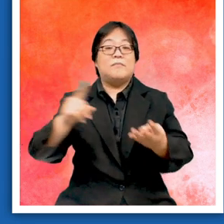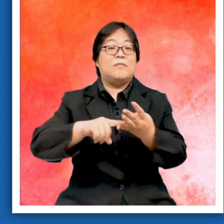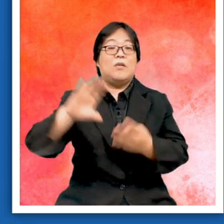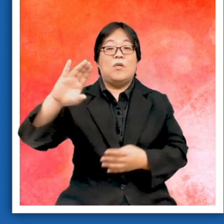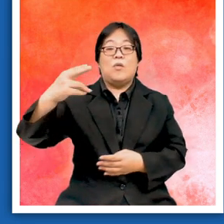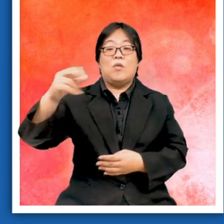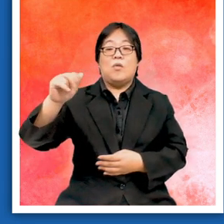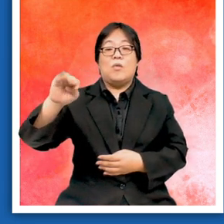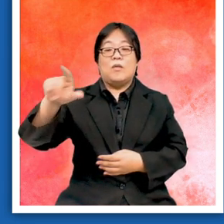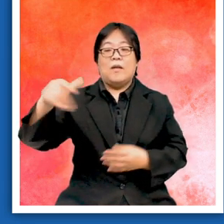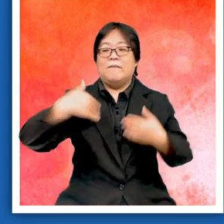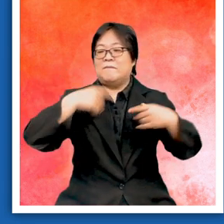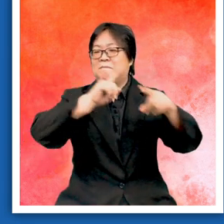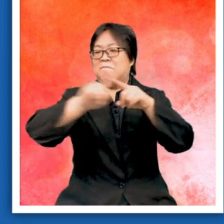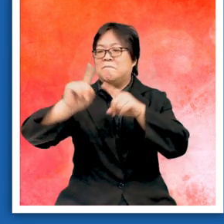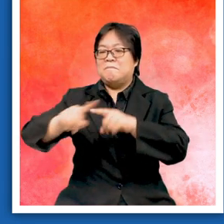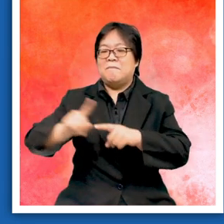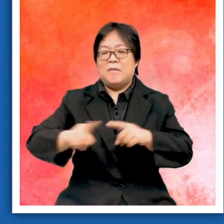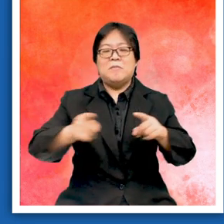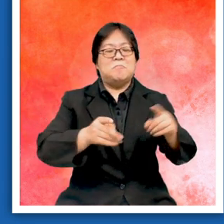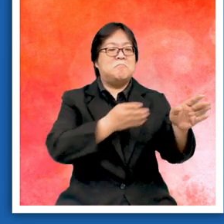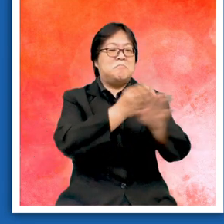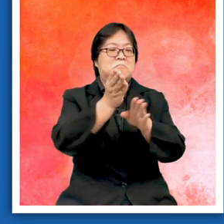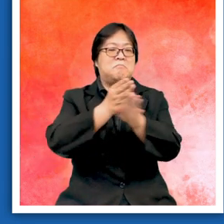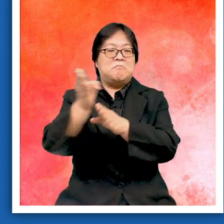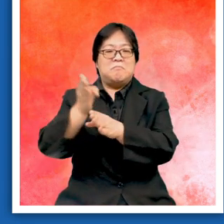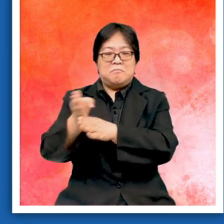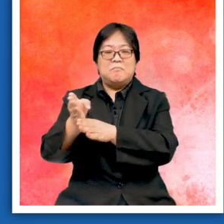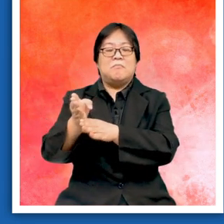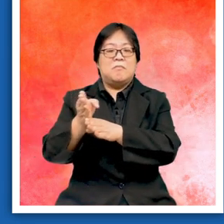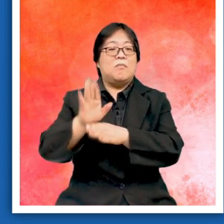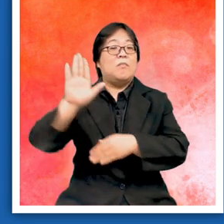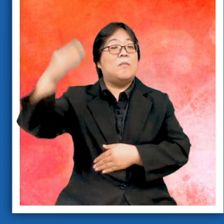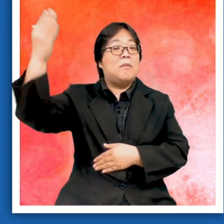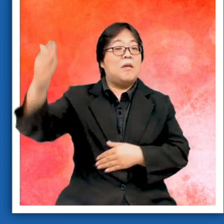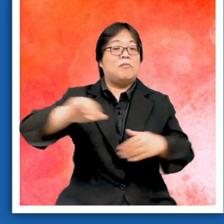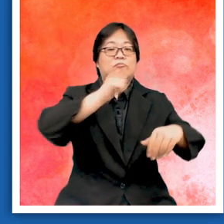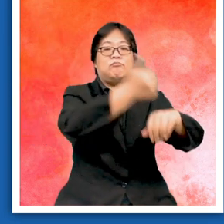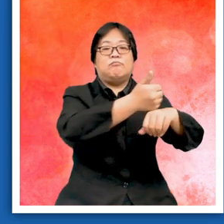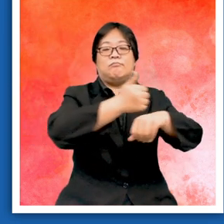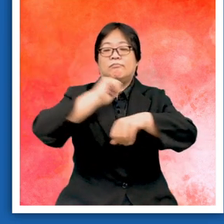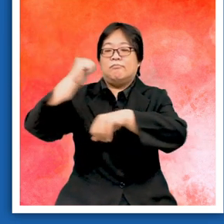channels. So different channels that's created by your lecturers.